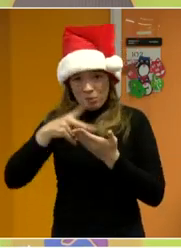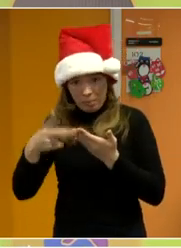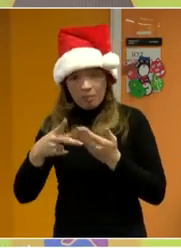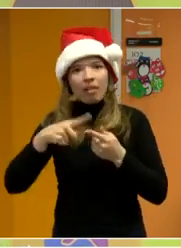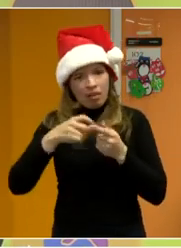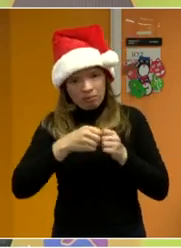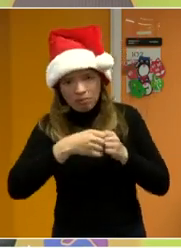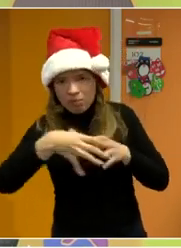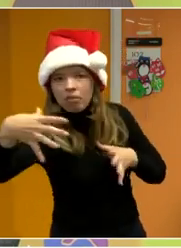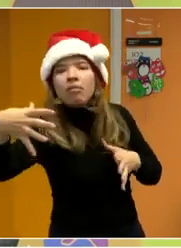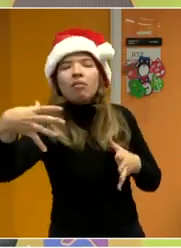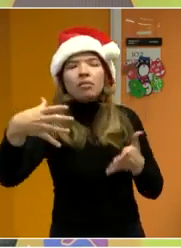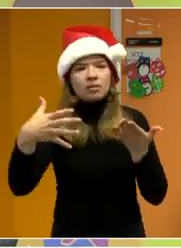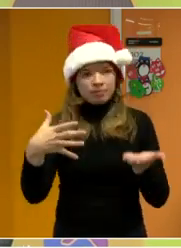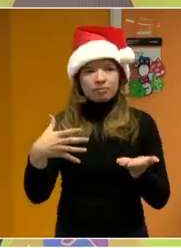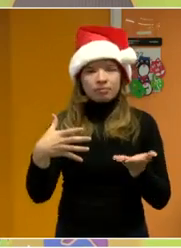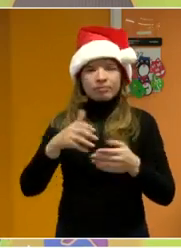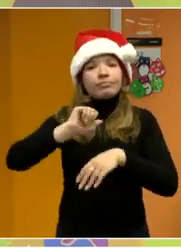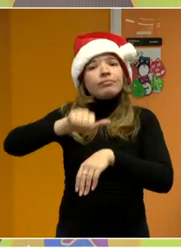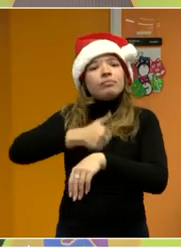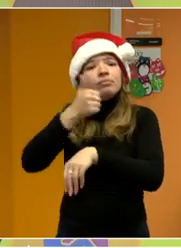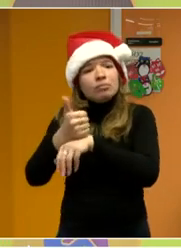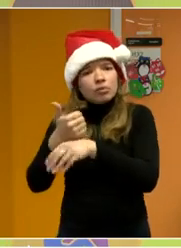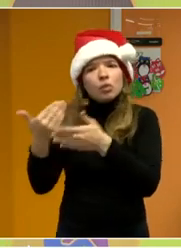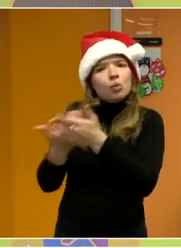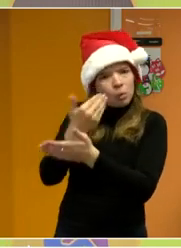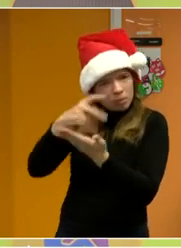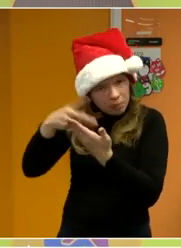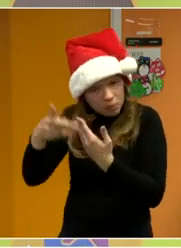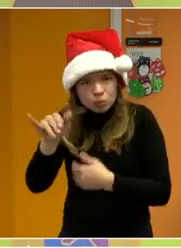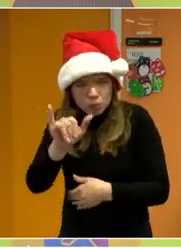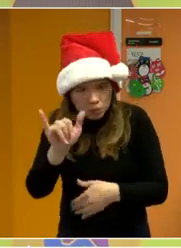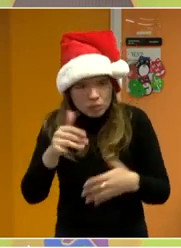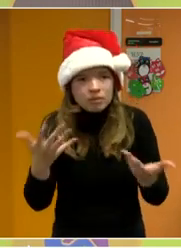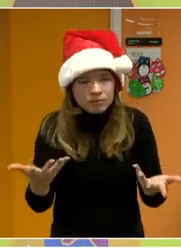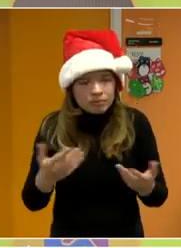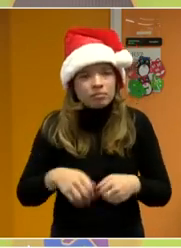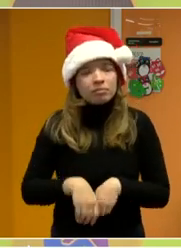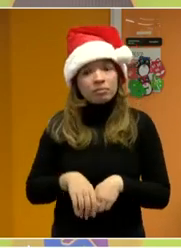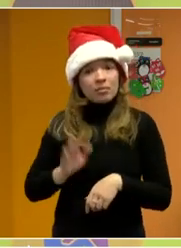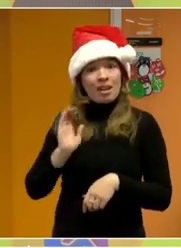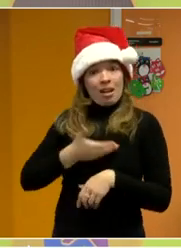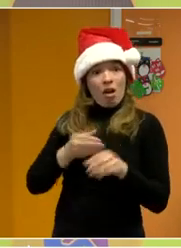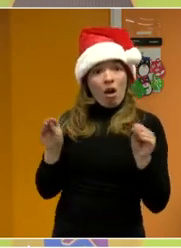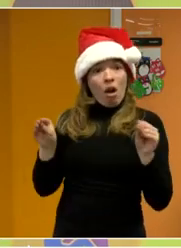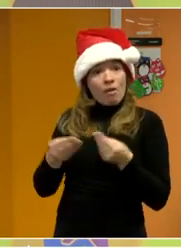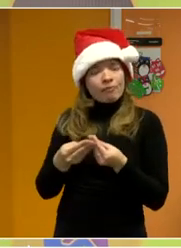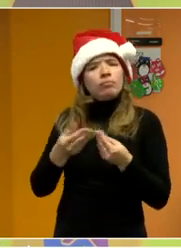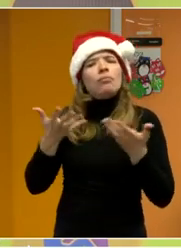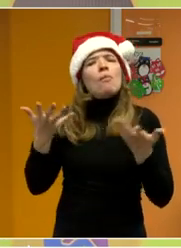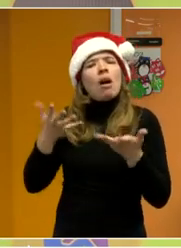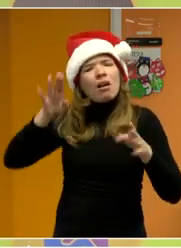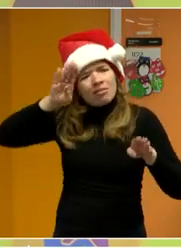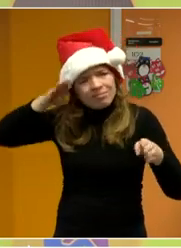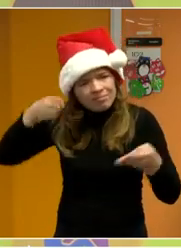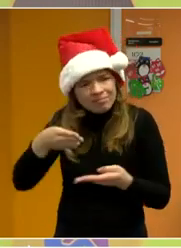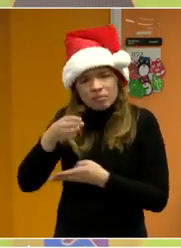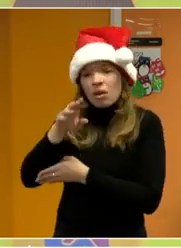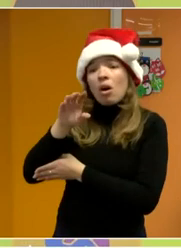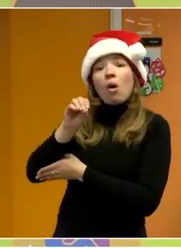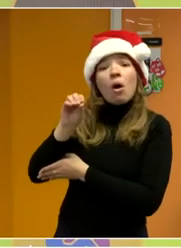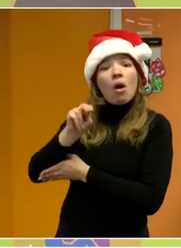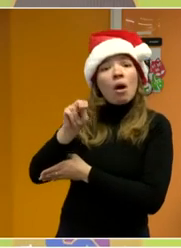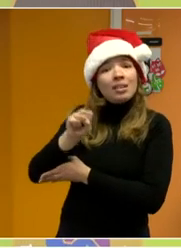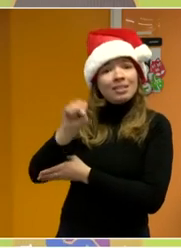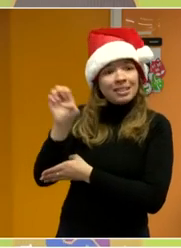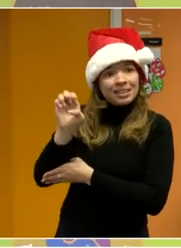programs that have proven to be successful. And at the ONES office, I would like to specifically talk about the ONES Leadership Academy, known as